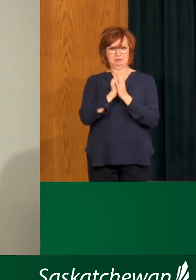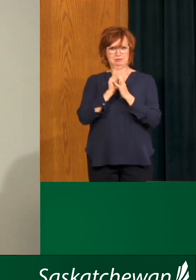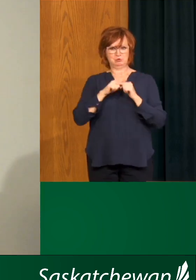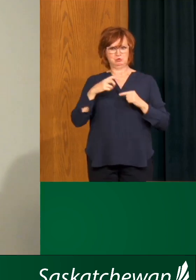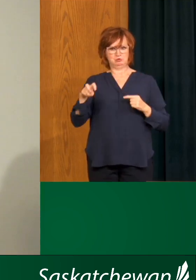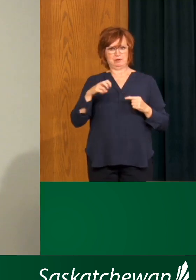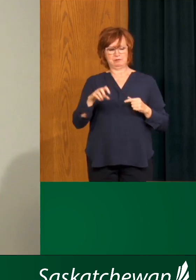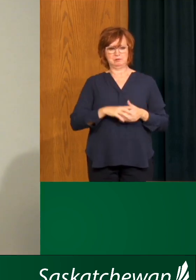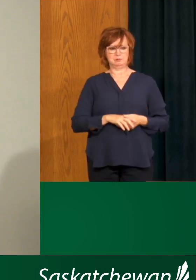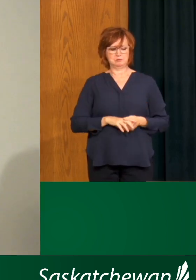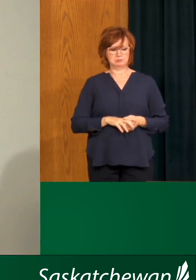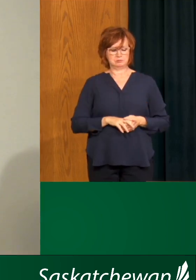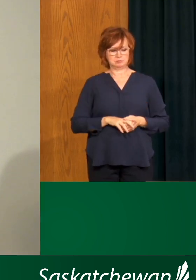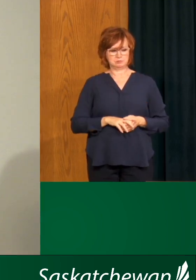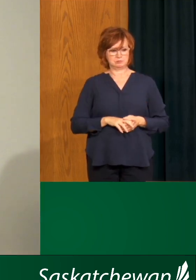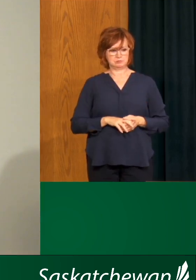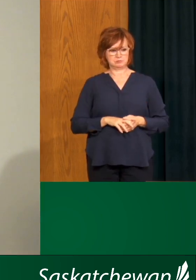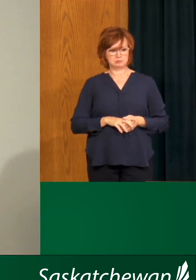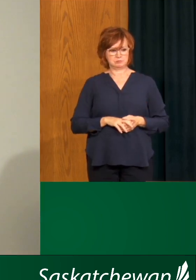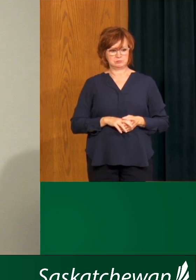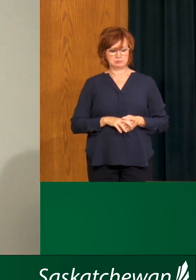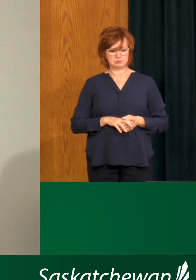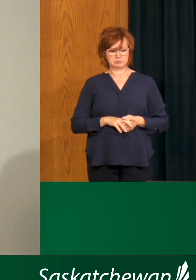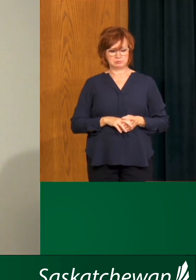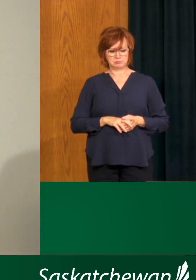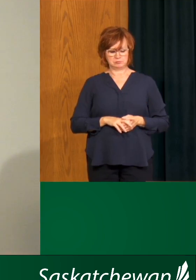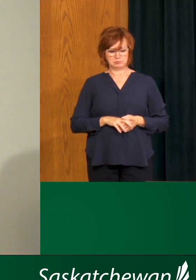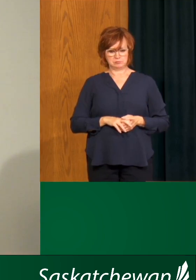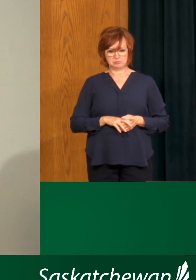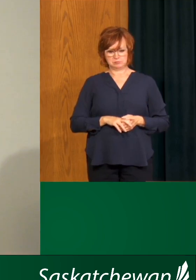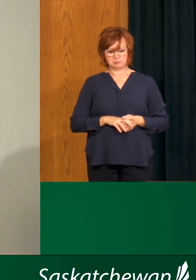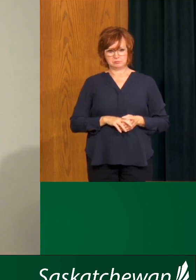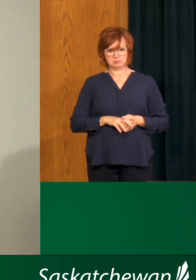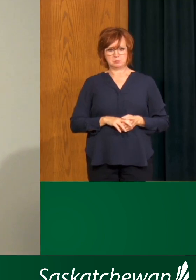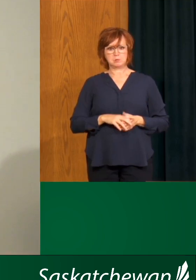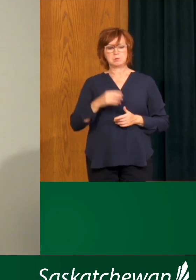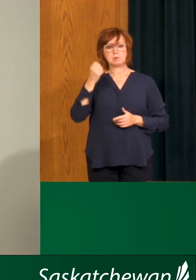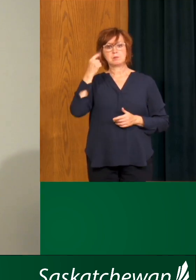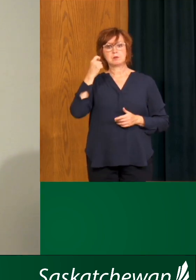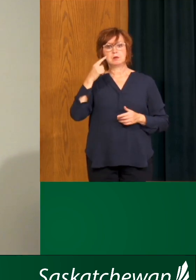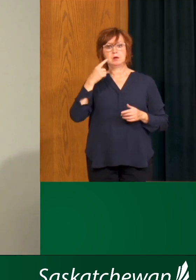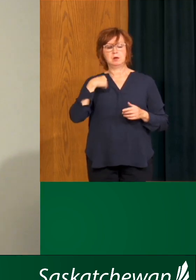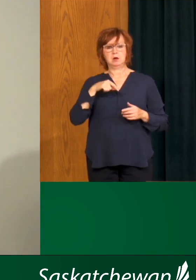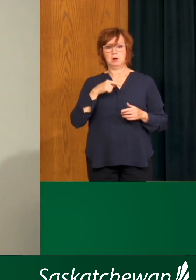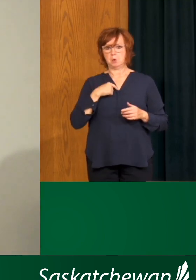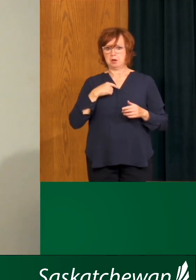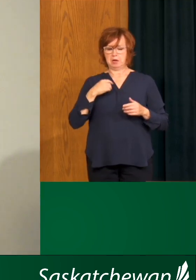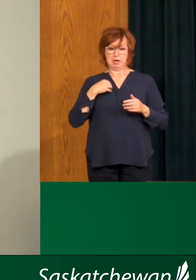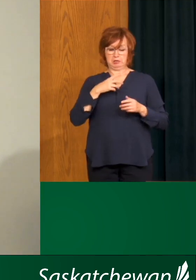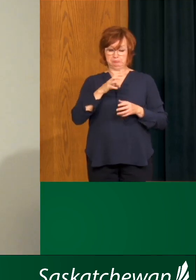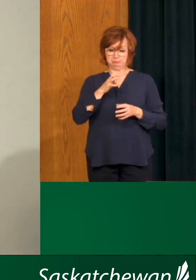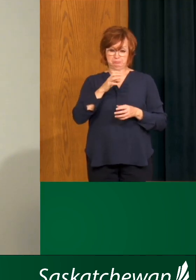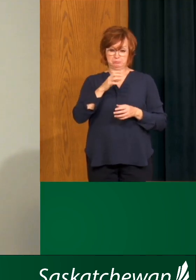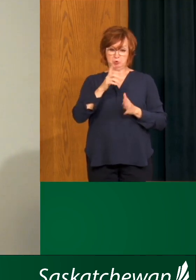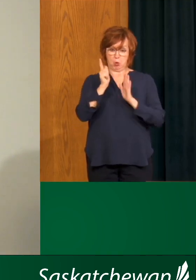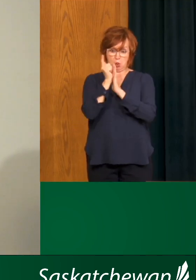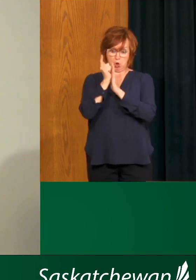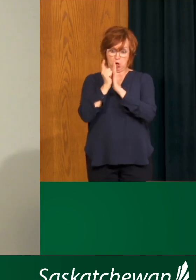Like the Premier mentioned, generally we have not had restrictions on interprovincial travel in Western